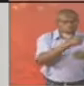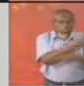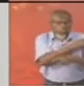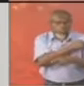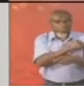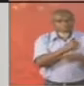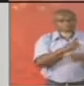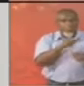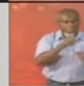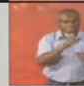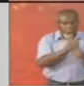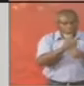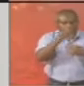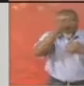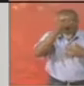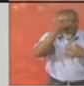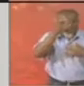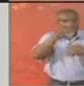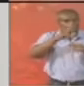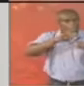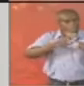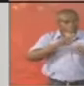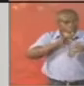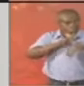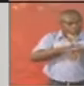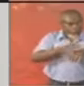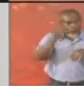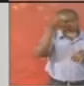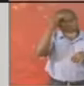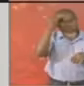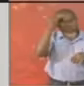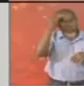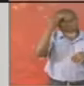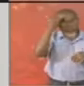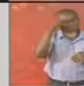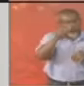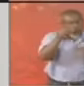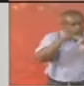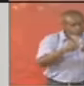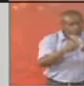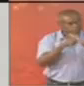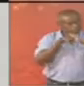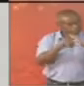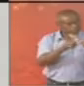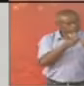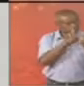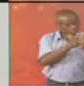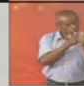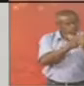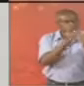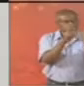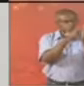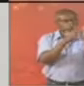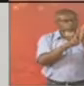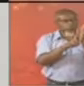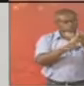I think we need to not drop our guard and not be wary of doing well within this pandemic.